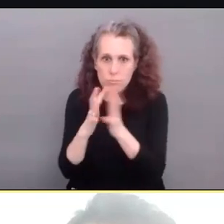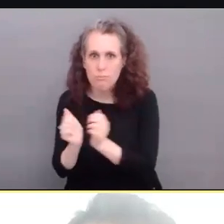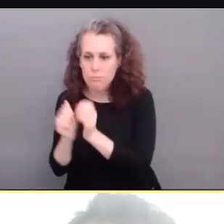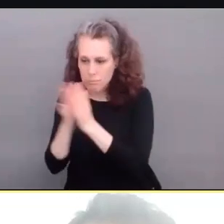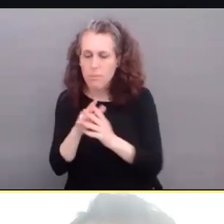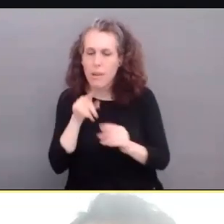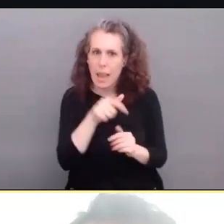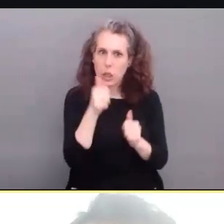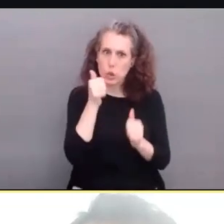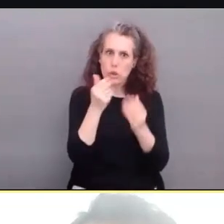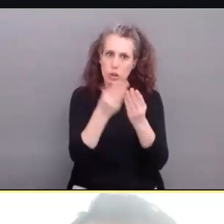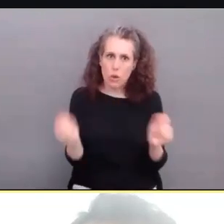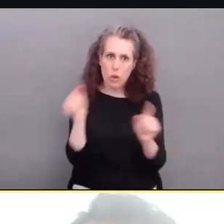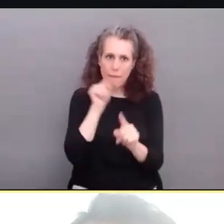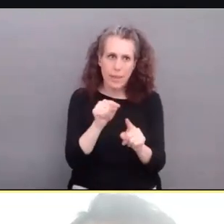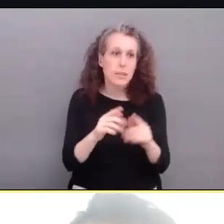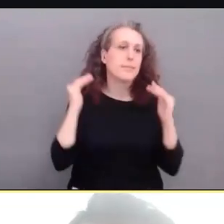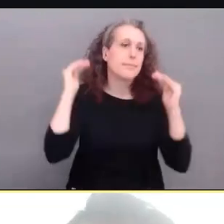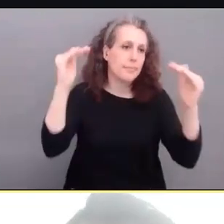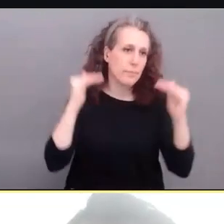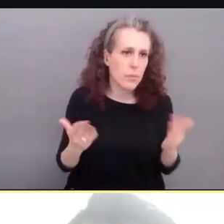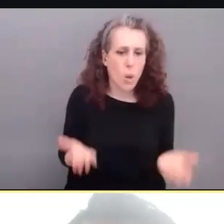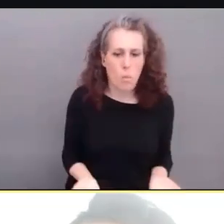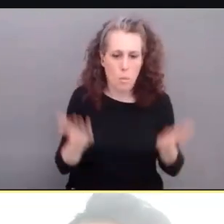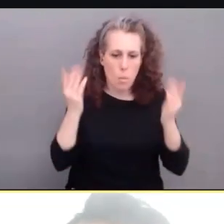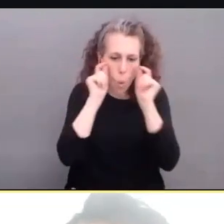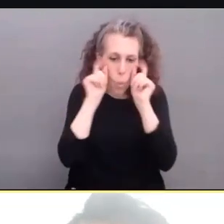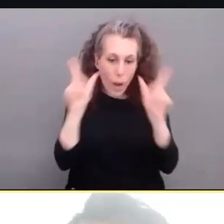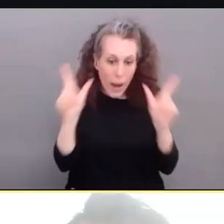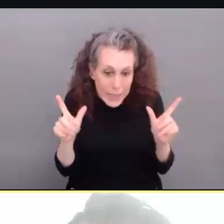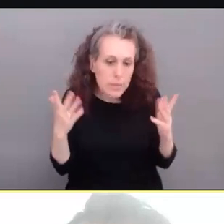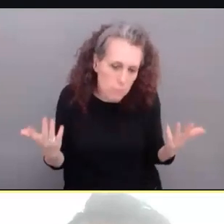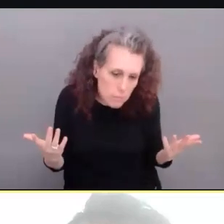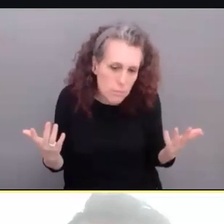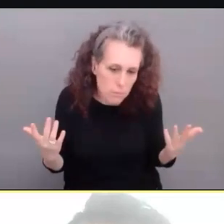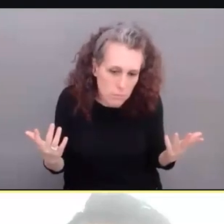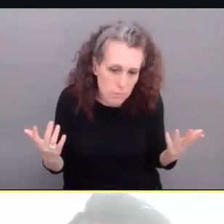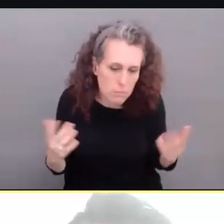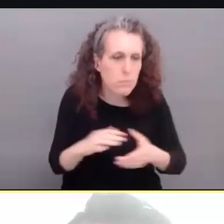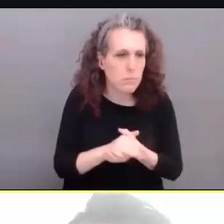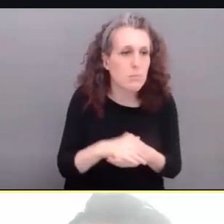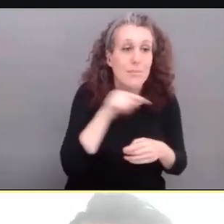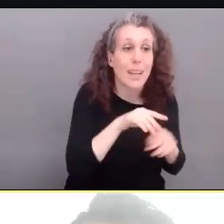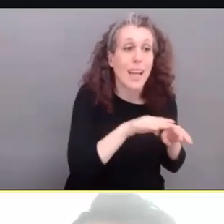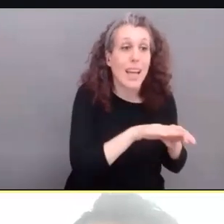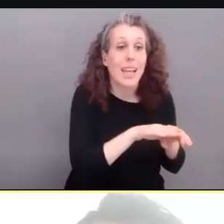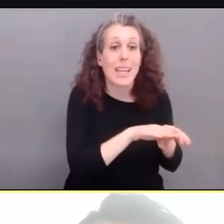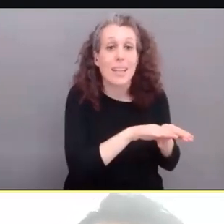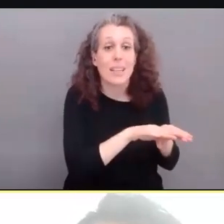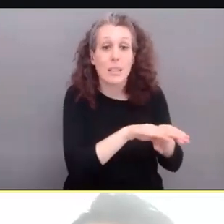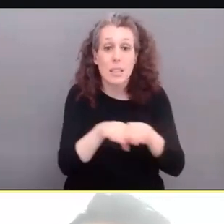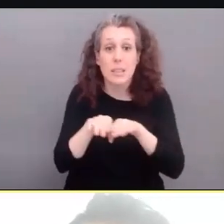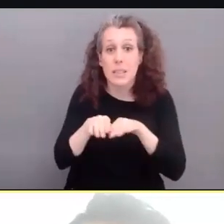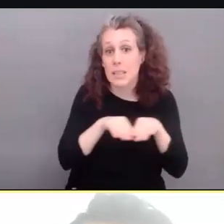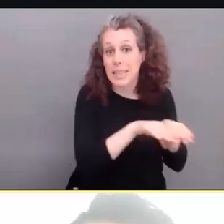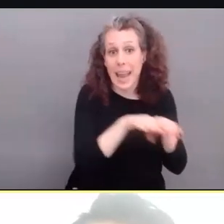resolve. Another point is to raise more awareness, of course. Not only that this standard, what are the requirements of the